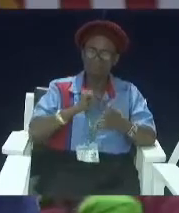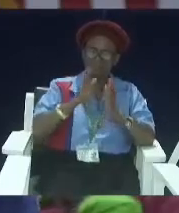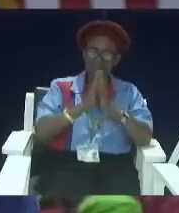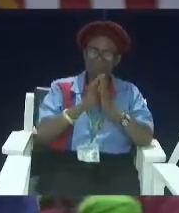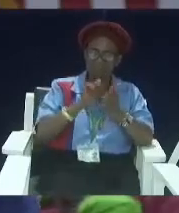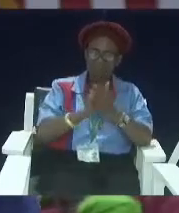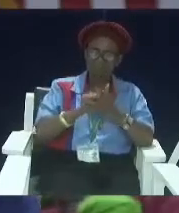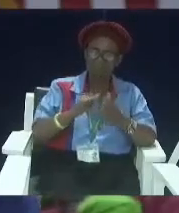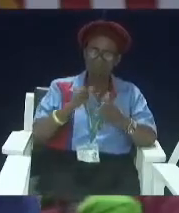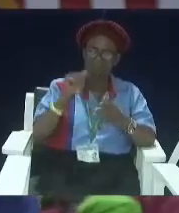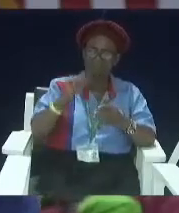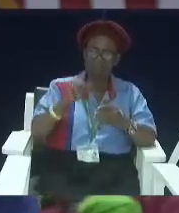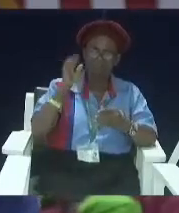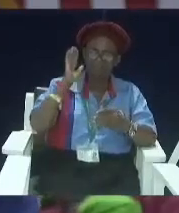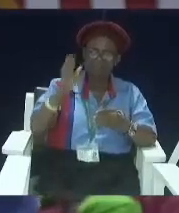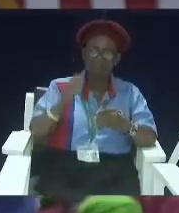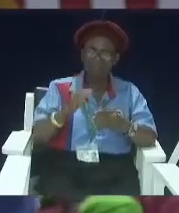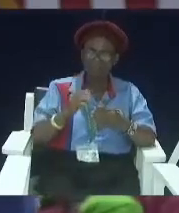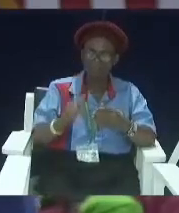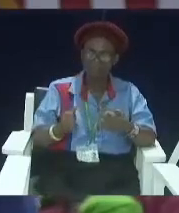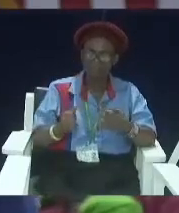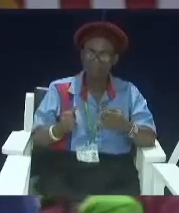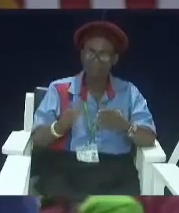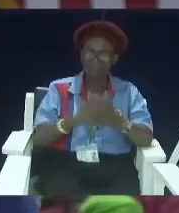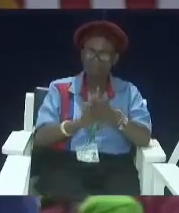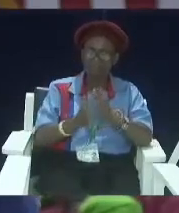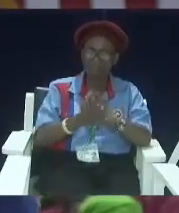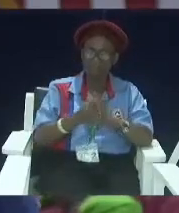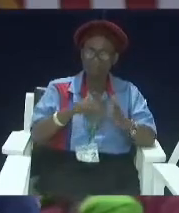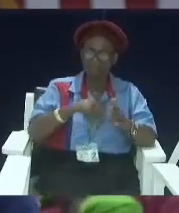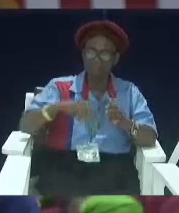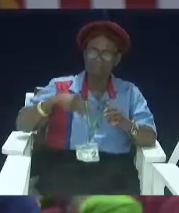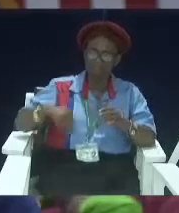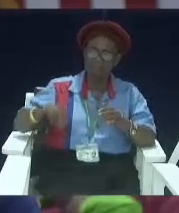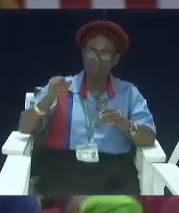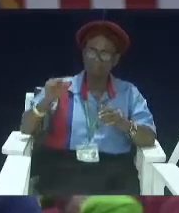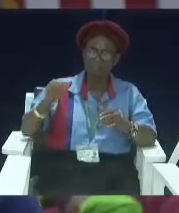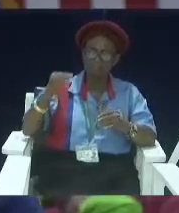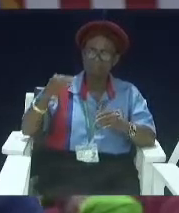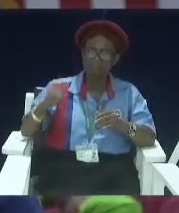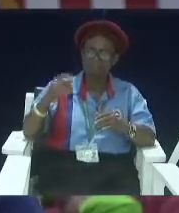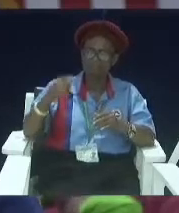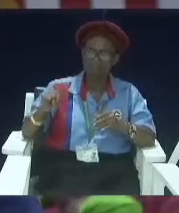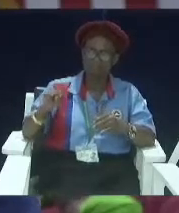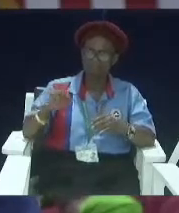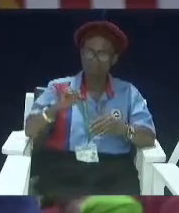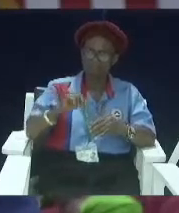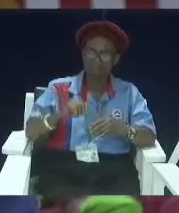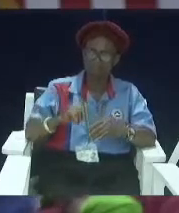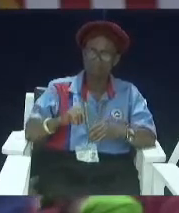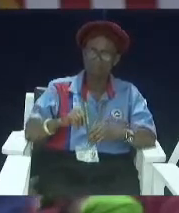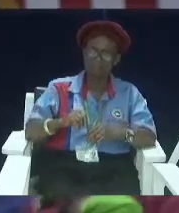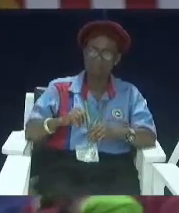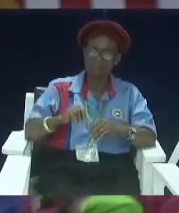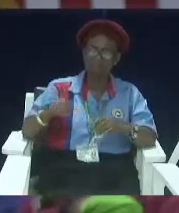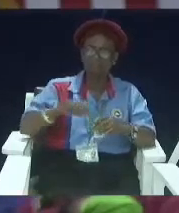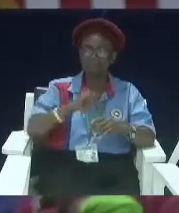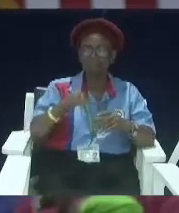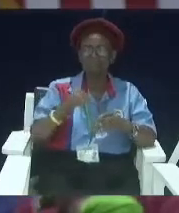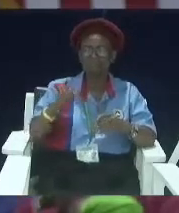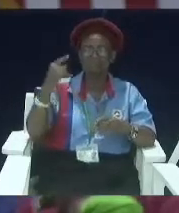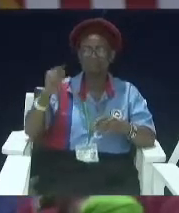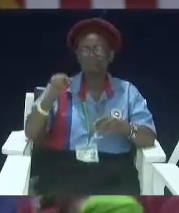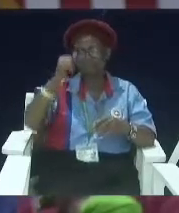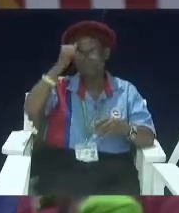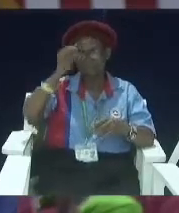of the family of God. That they will never think of going back into the world. For the rest of their lives, Father,